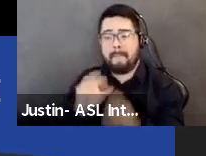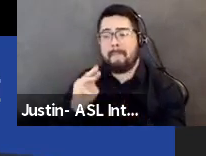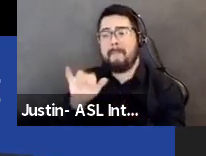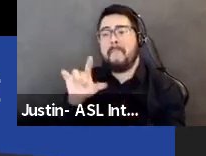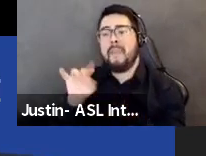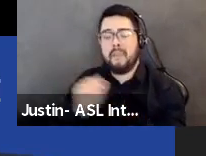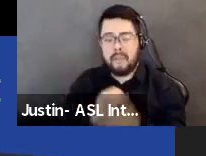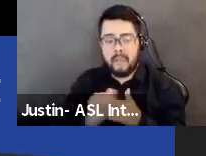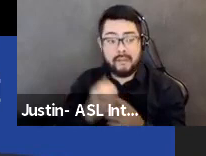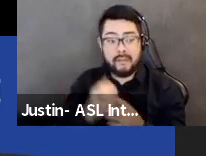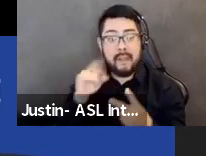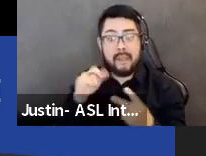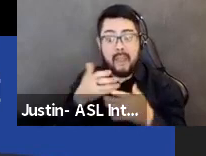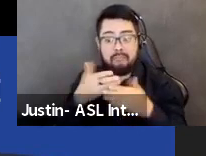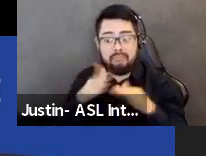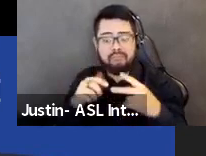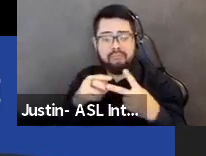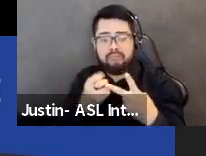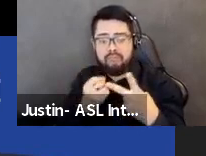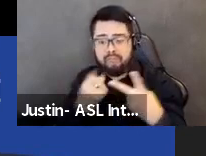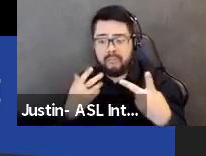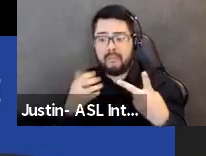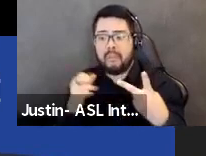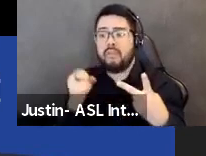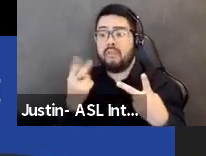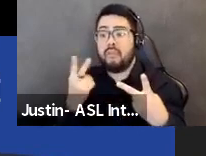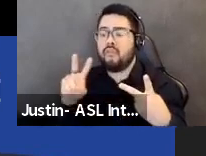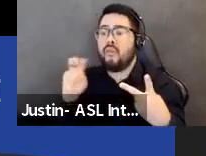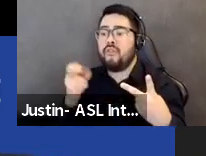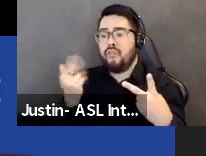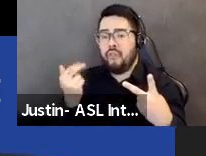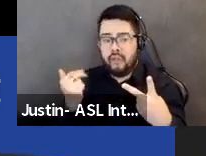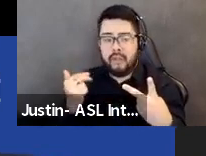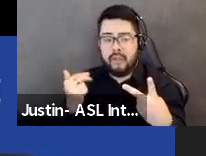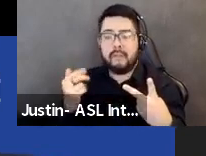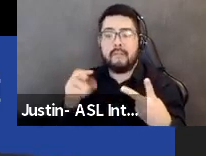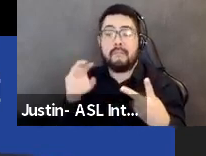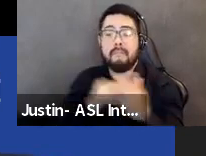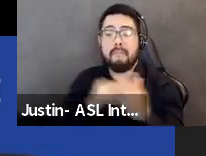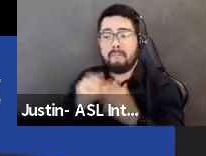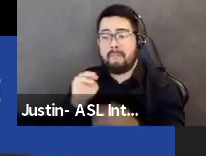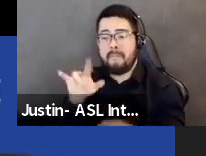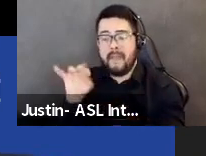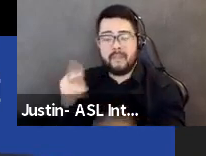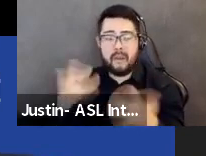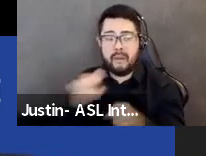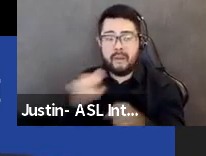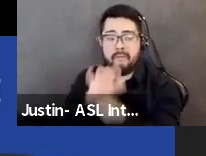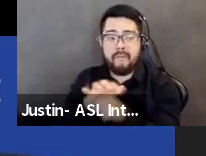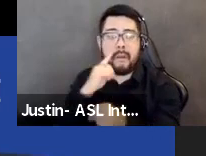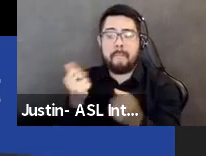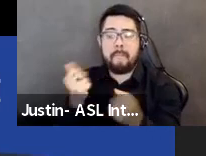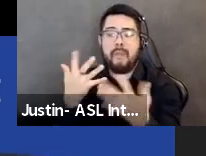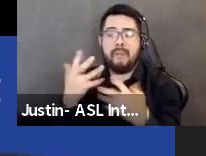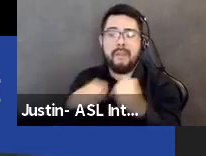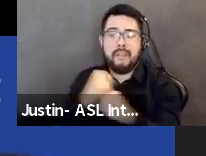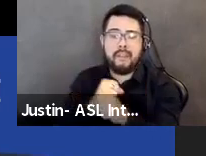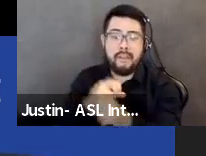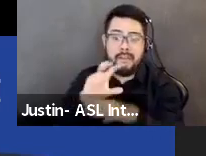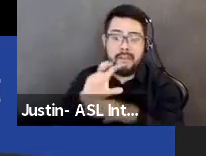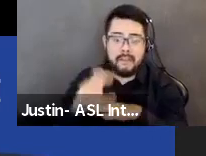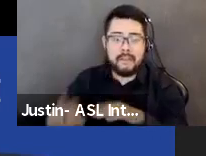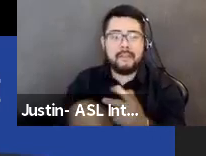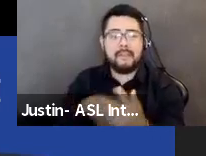million 213 million dollars were already committed to multi-year investments phase three in our efforts to bring